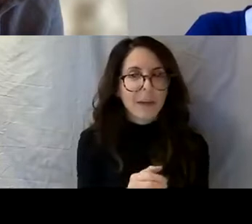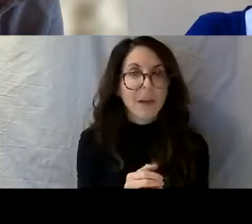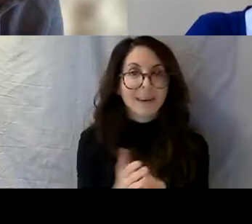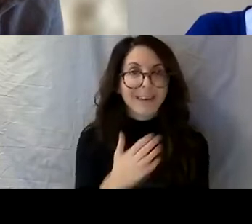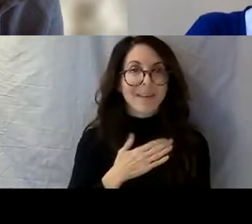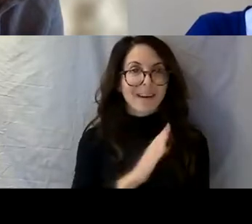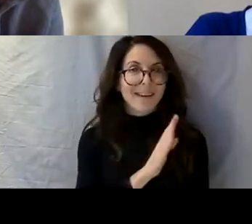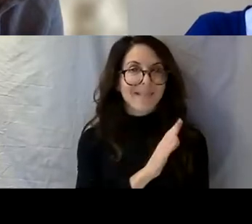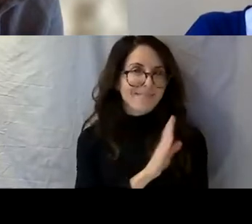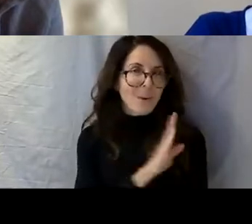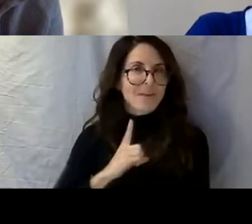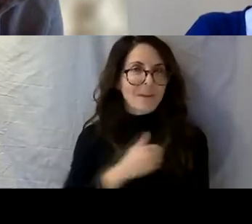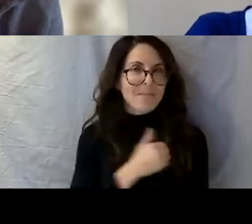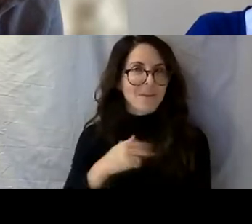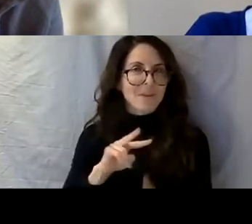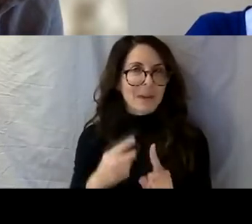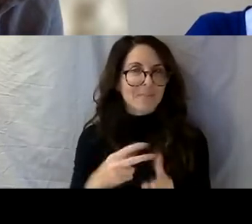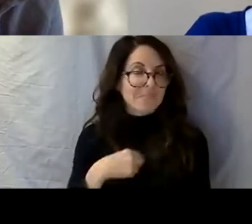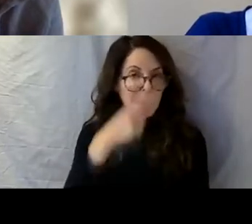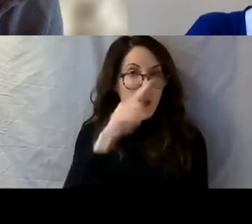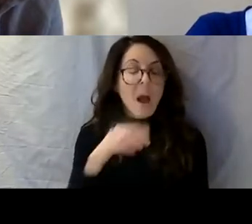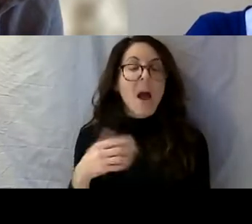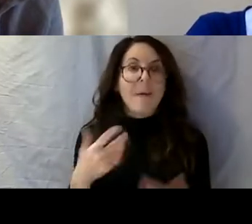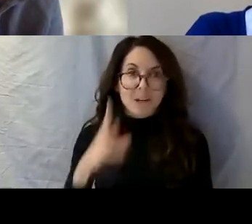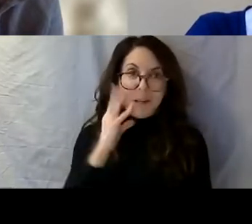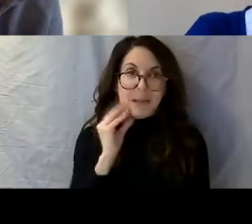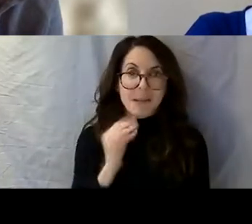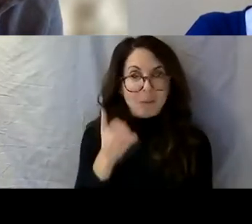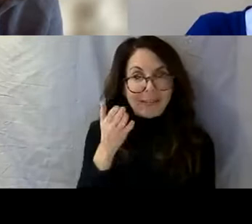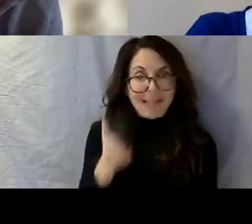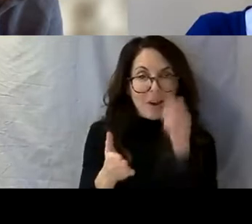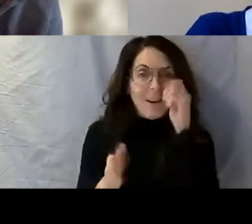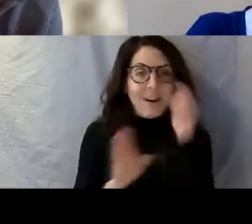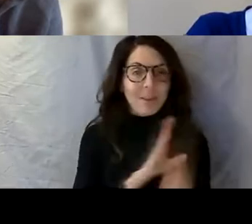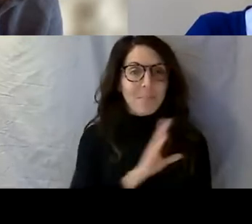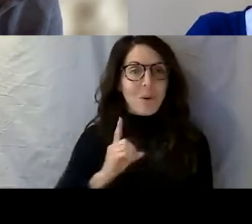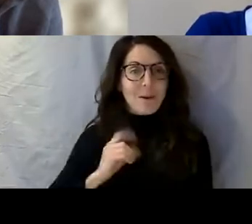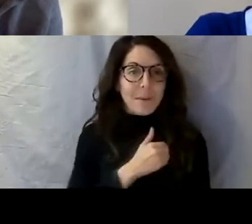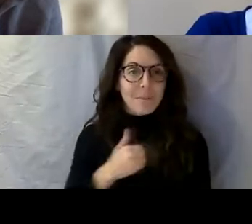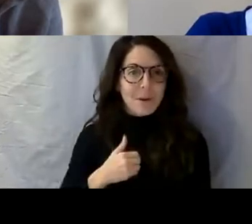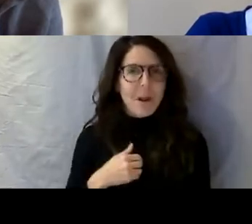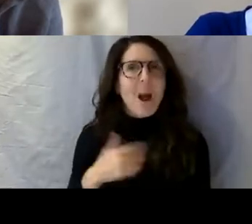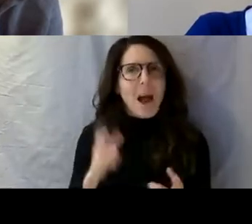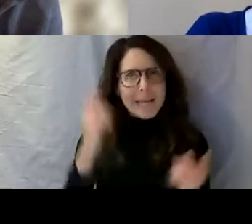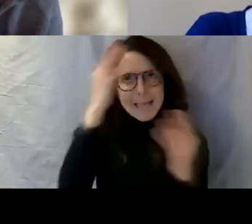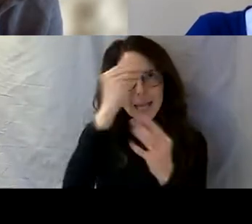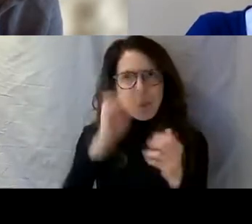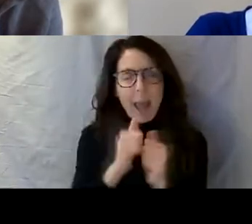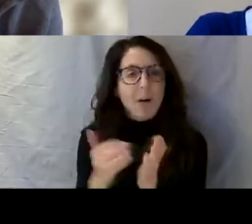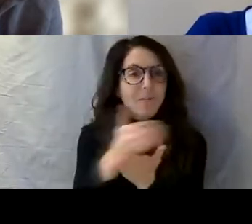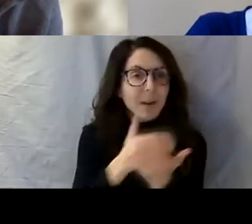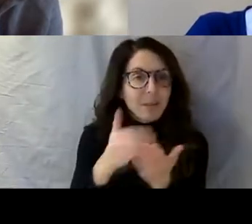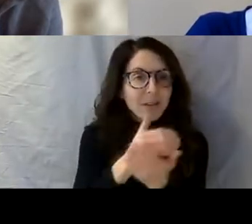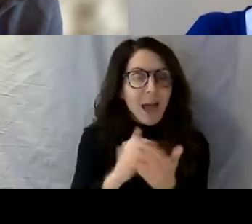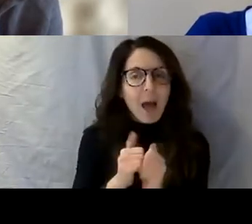member perspective. I have been there. I have had to think about philanthropy and fundraising from